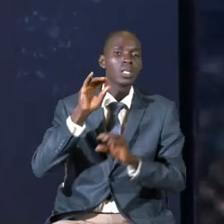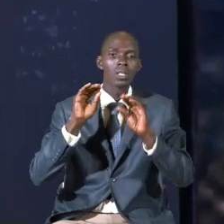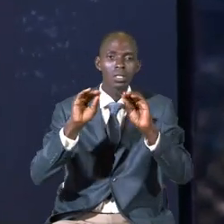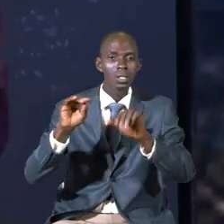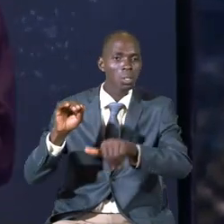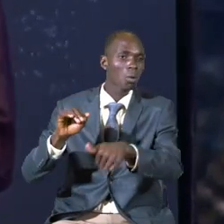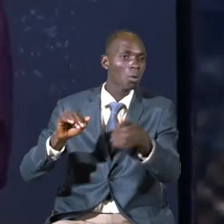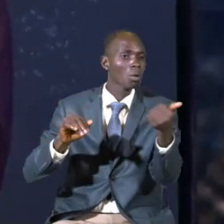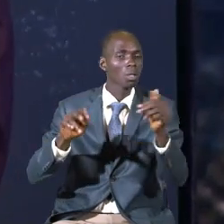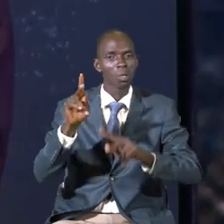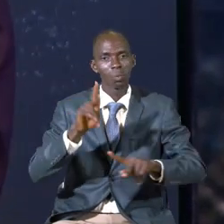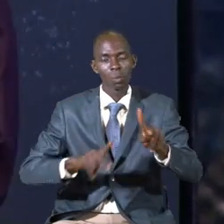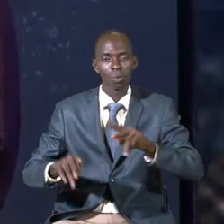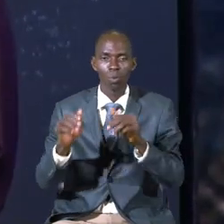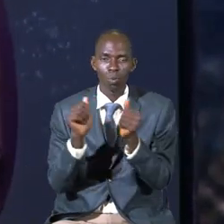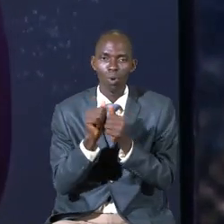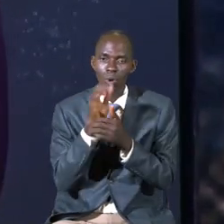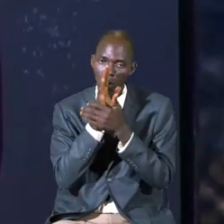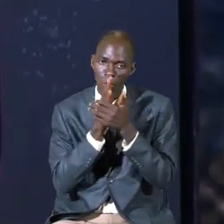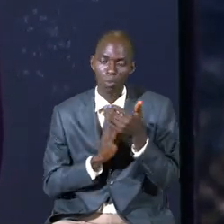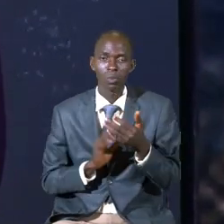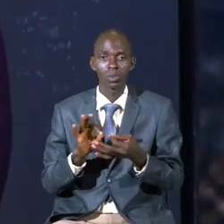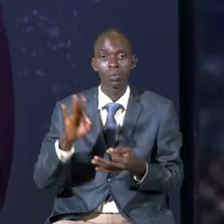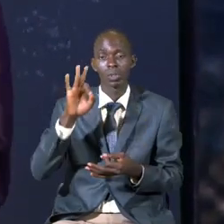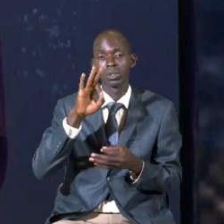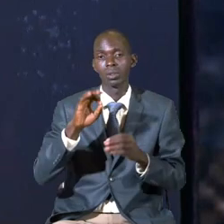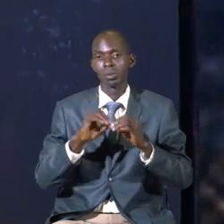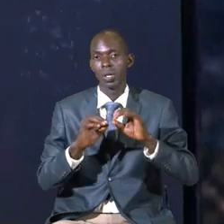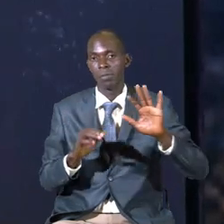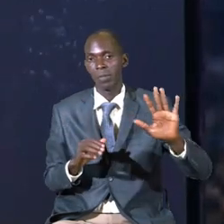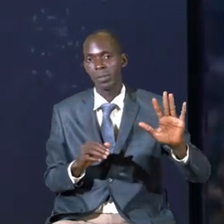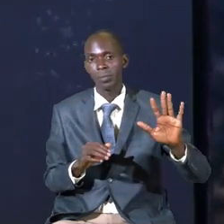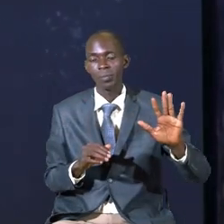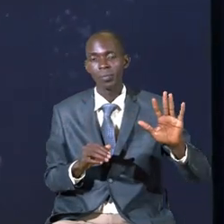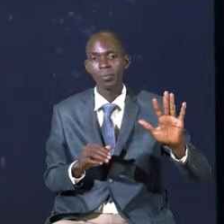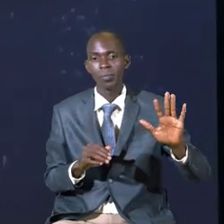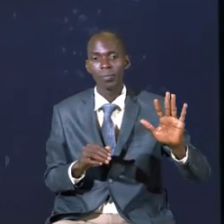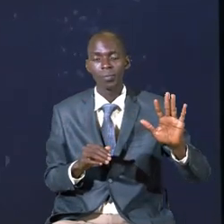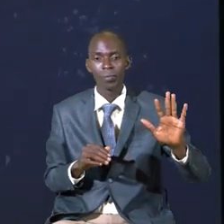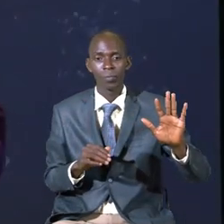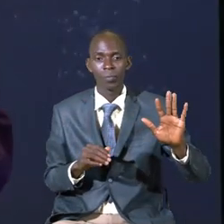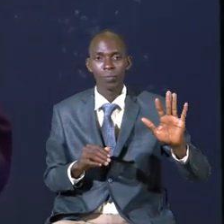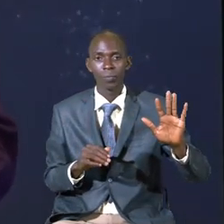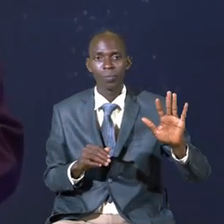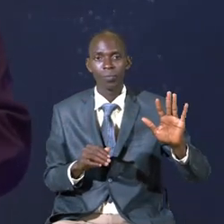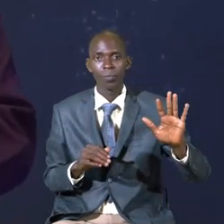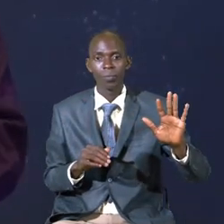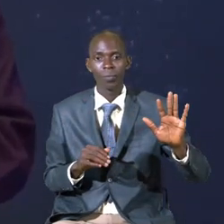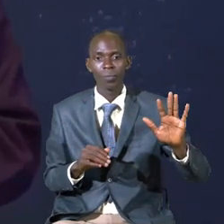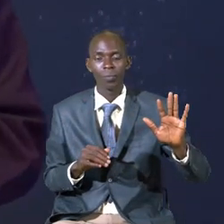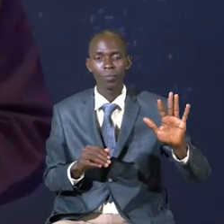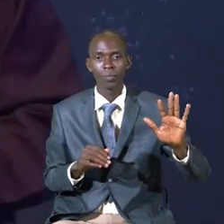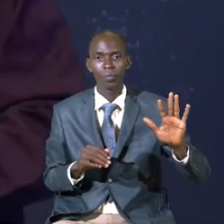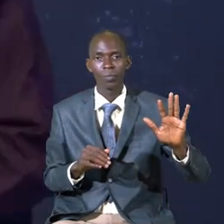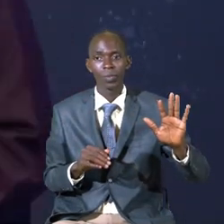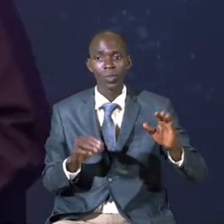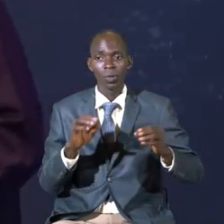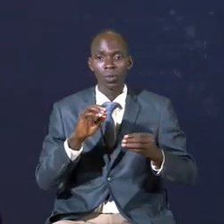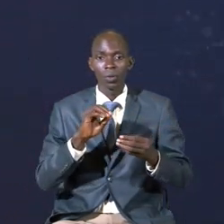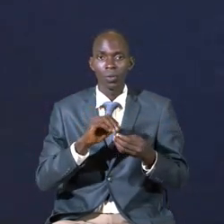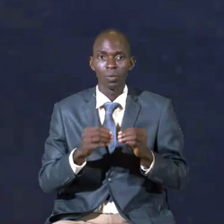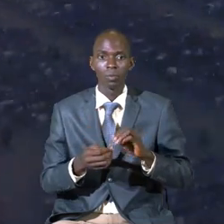people with humility five change each for happiness you want to